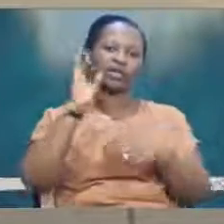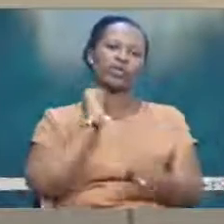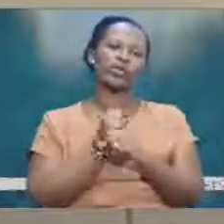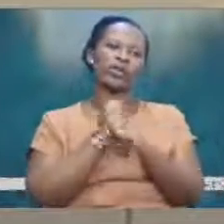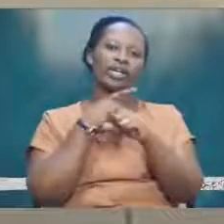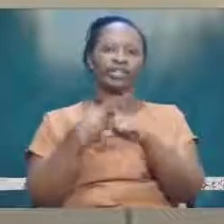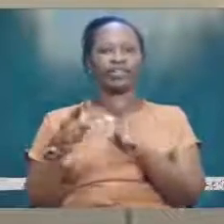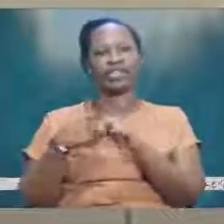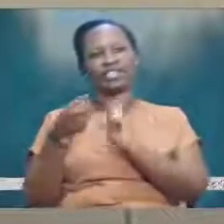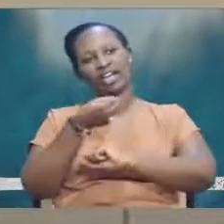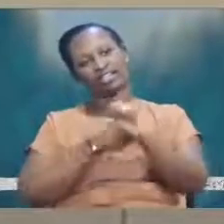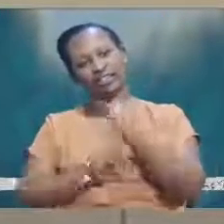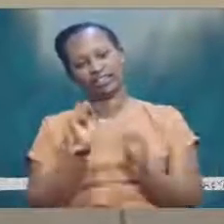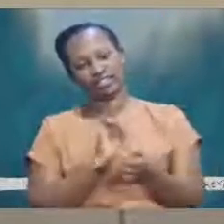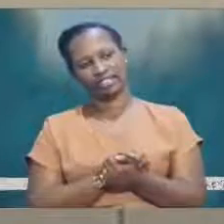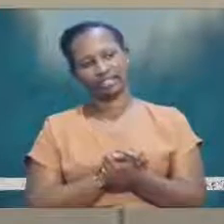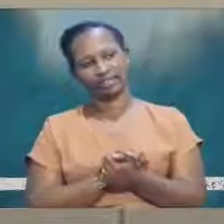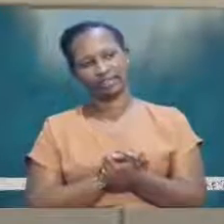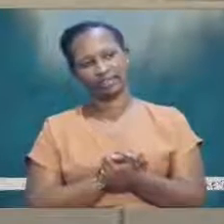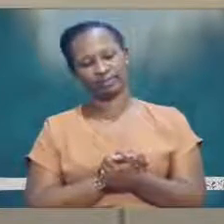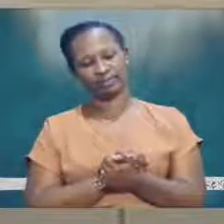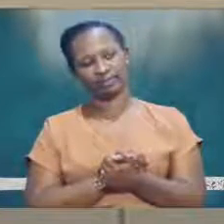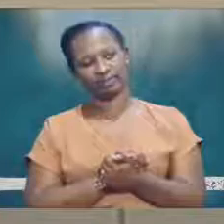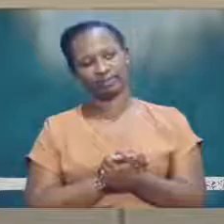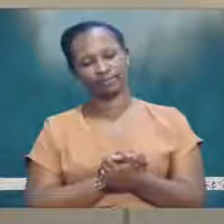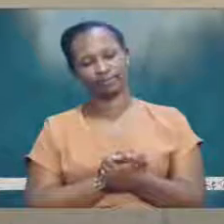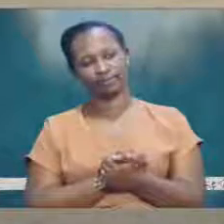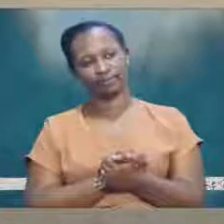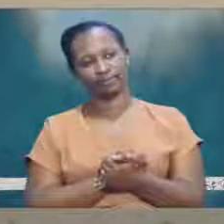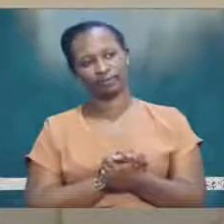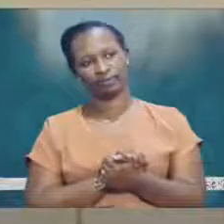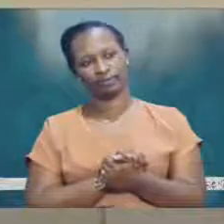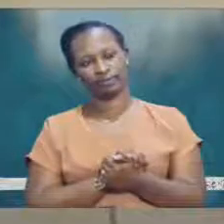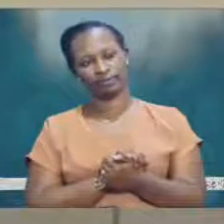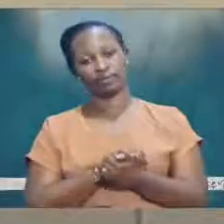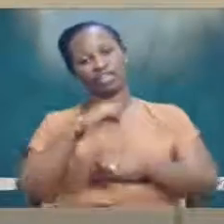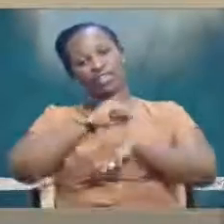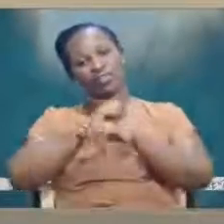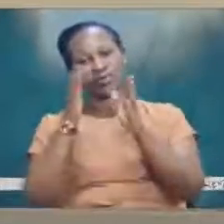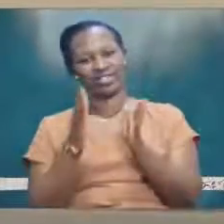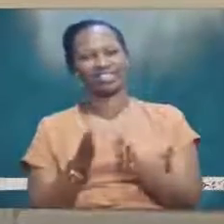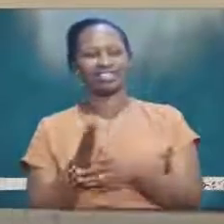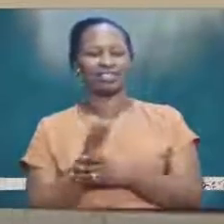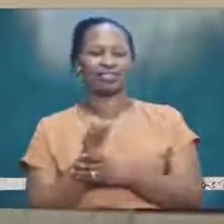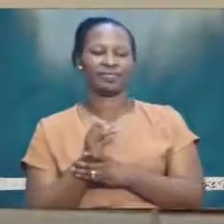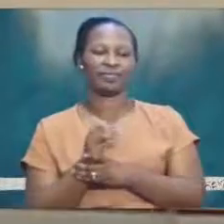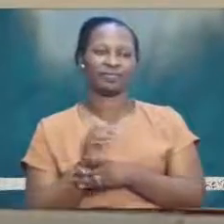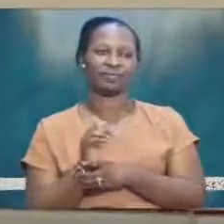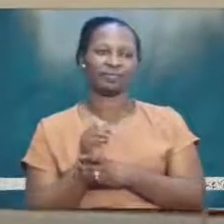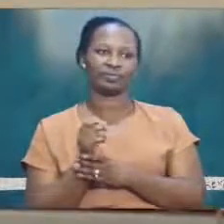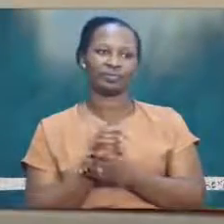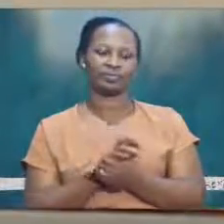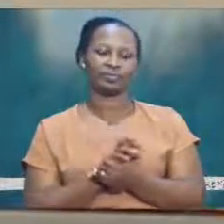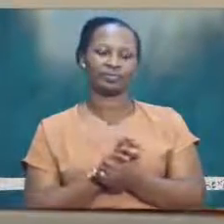different activities. Students,